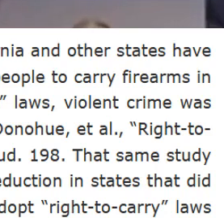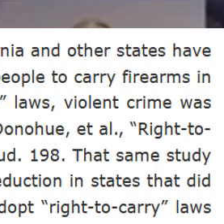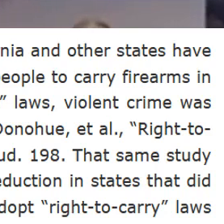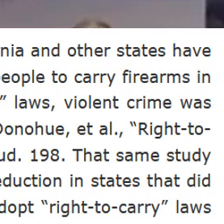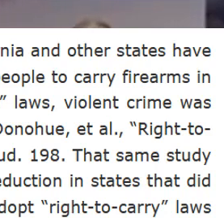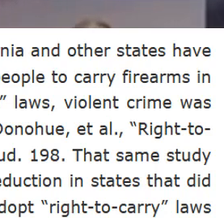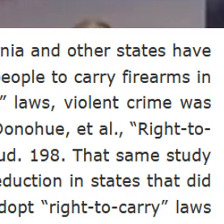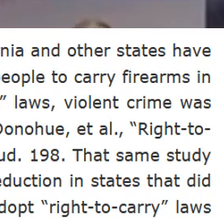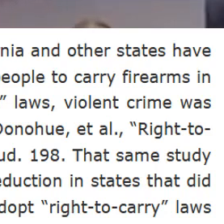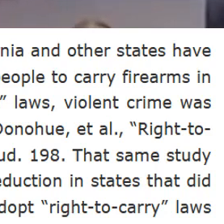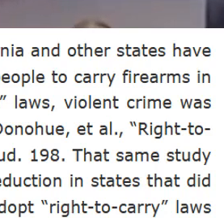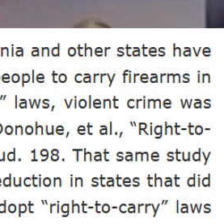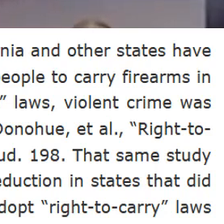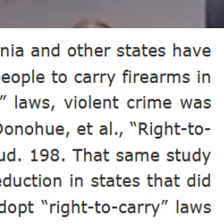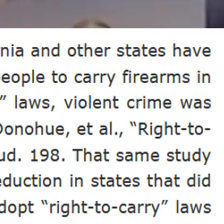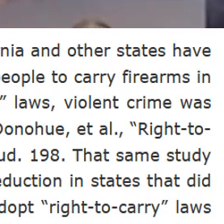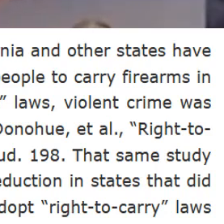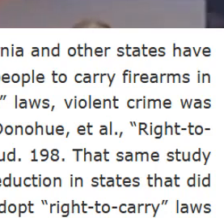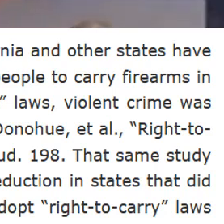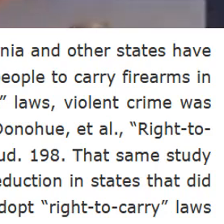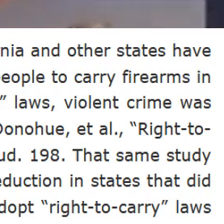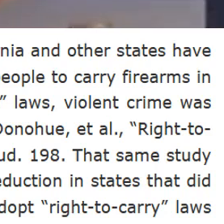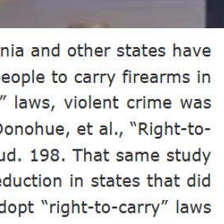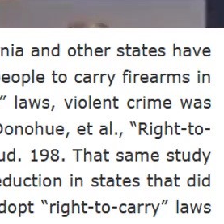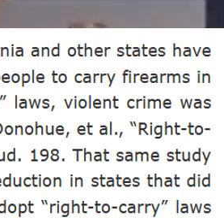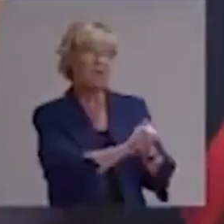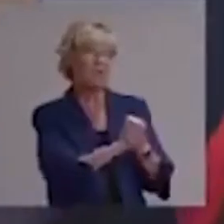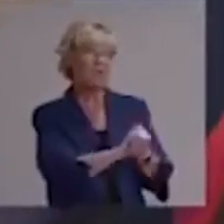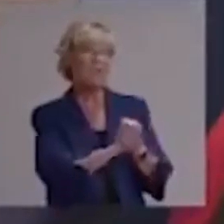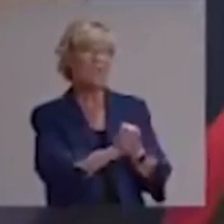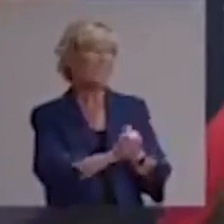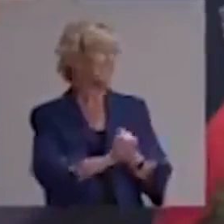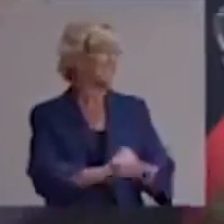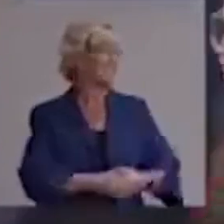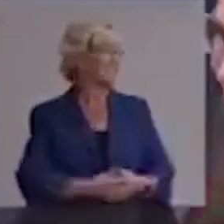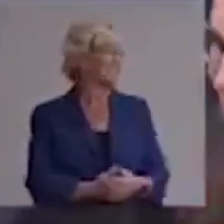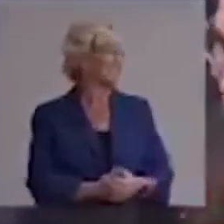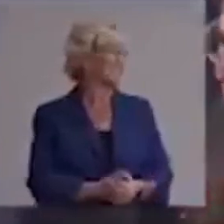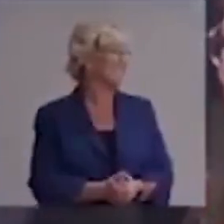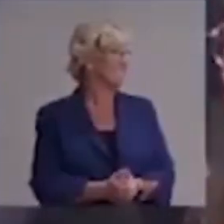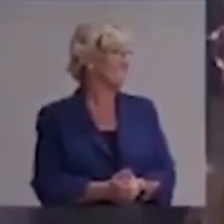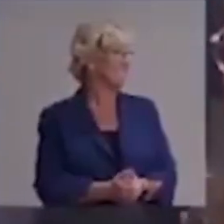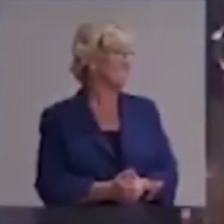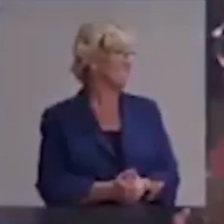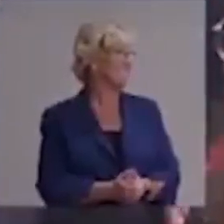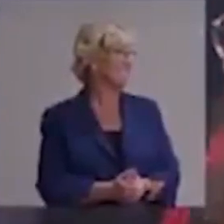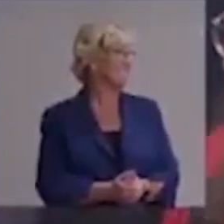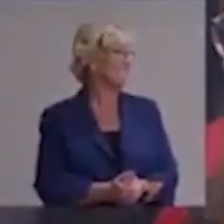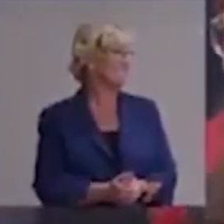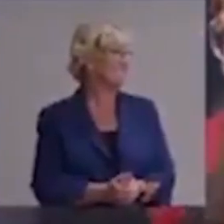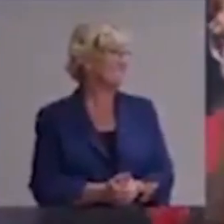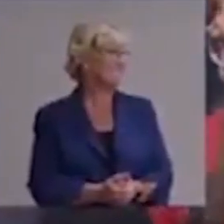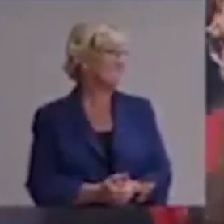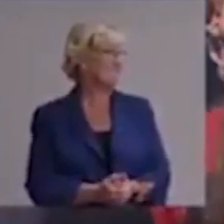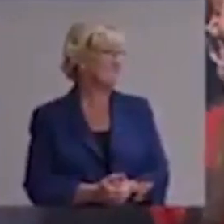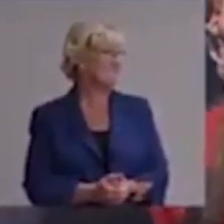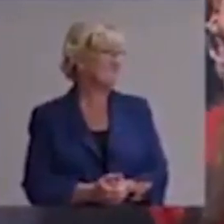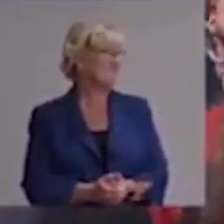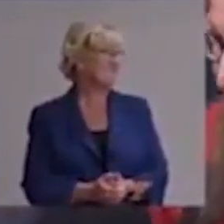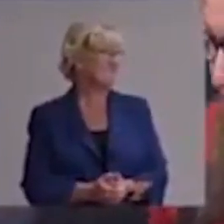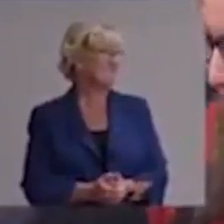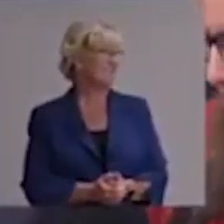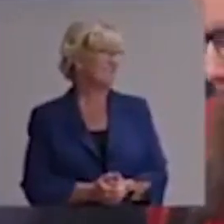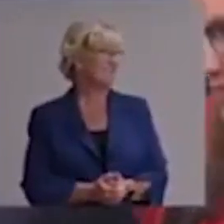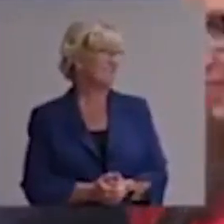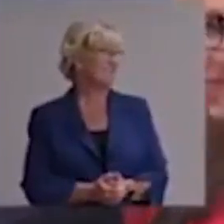about studies about how terrible guns are. It bans firearms in, deep breath here, state and local